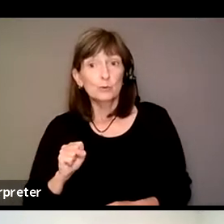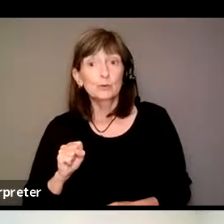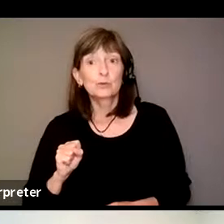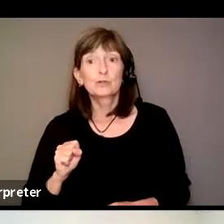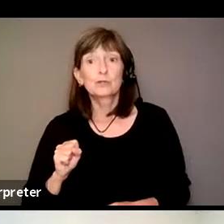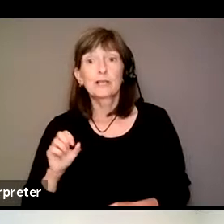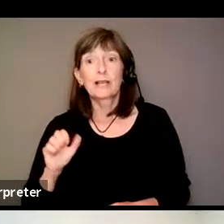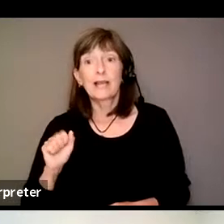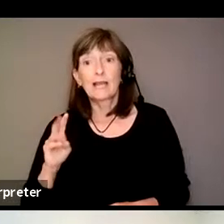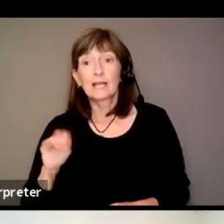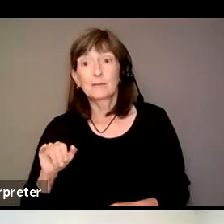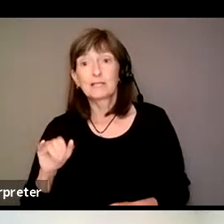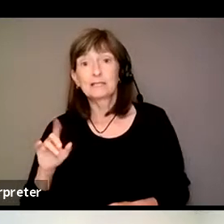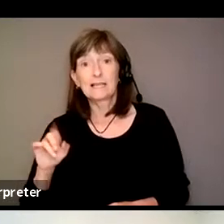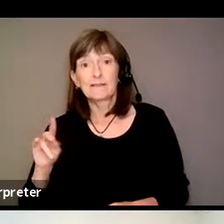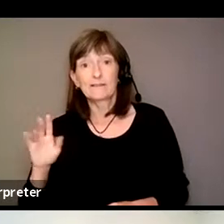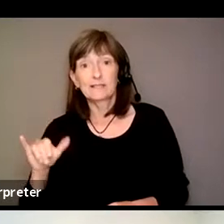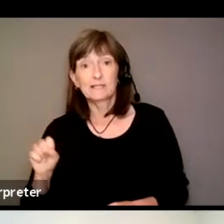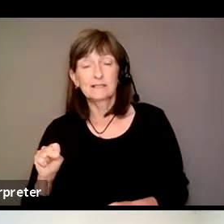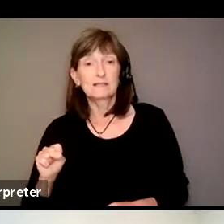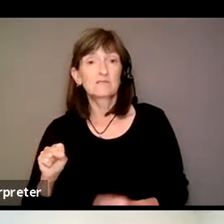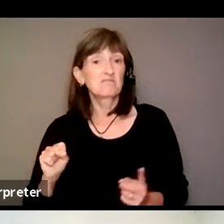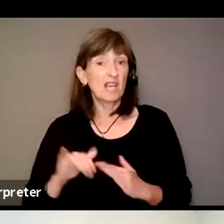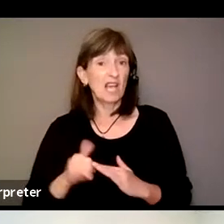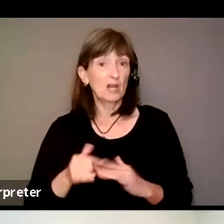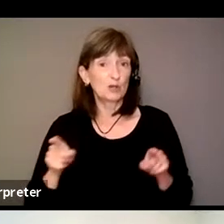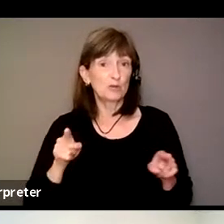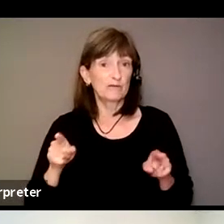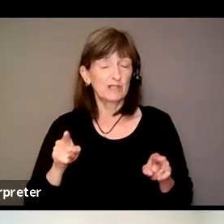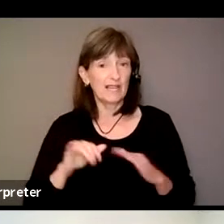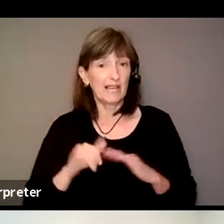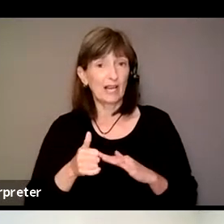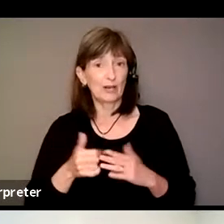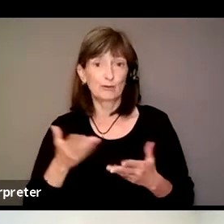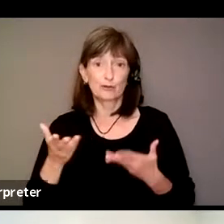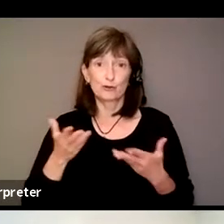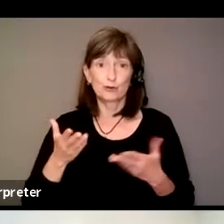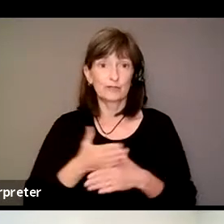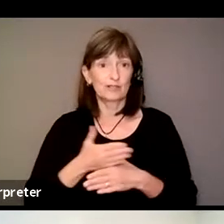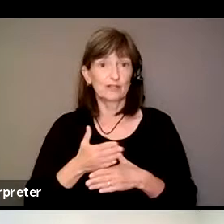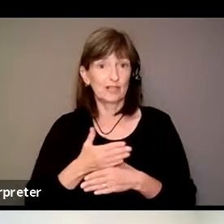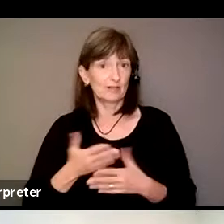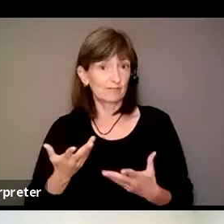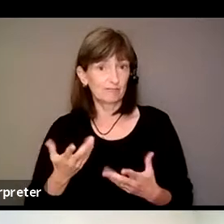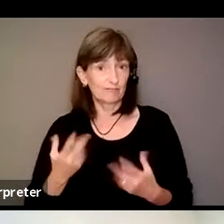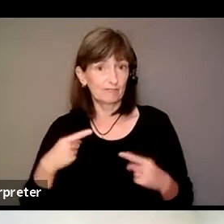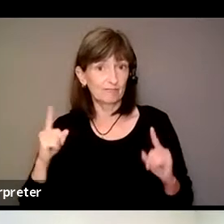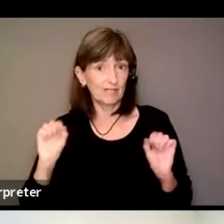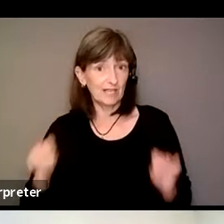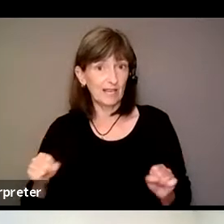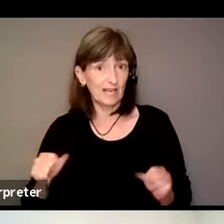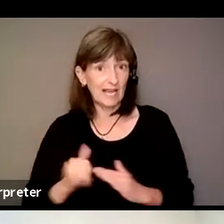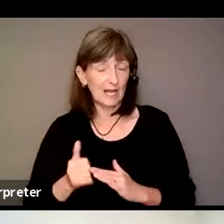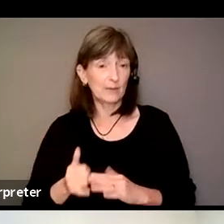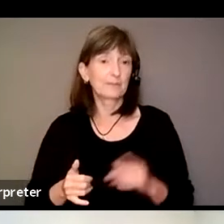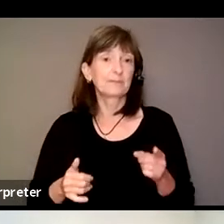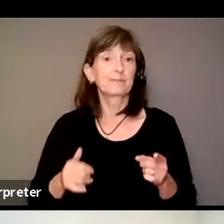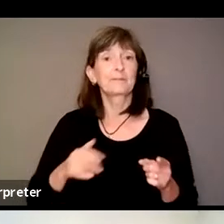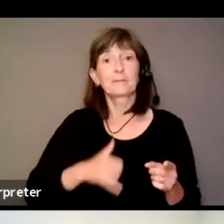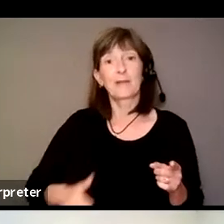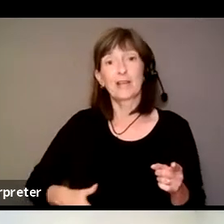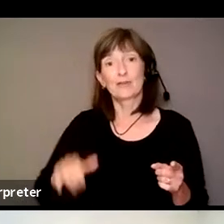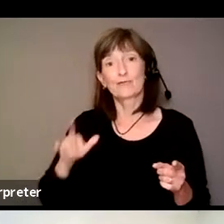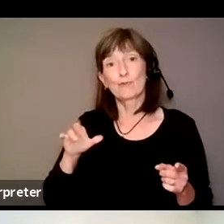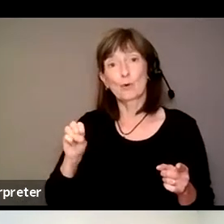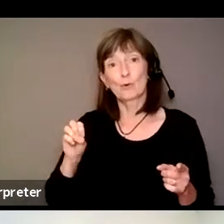in addressing some of these big issues and delivering services to residents? We'll start with you, Mayor Rose. Yeah, okay, a great topic, and I'm